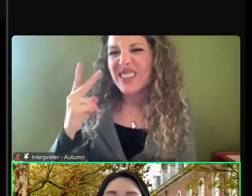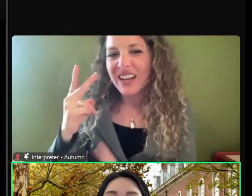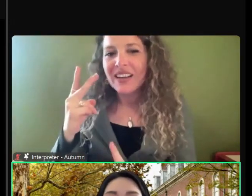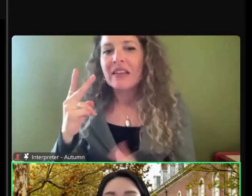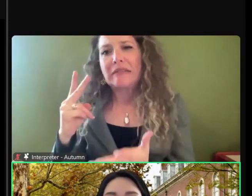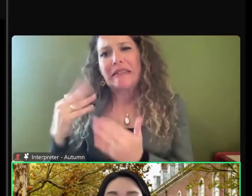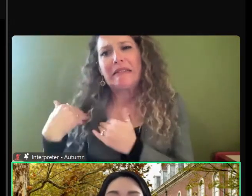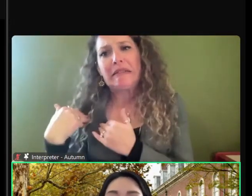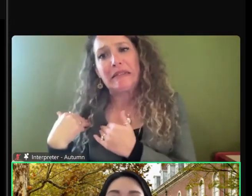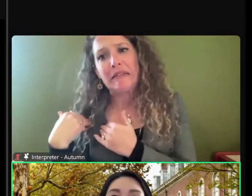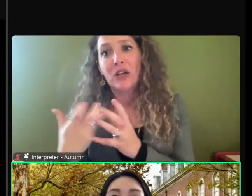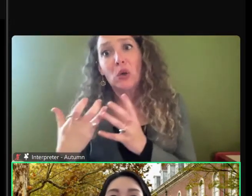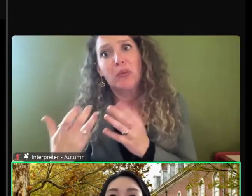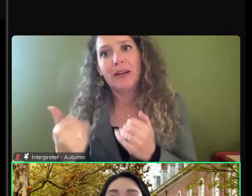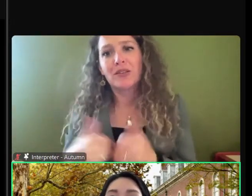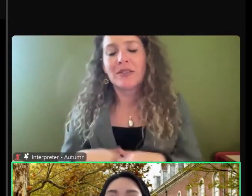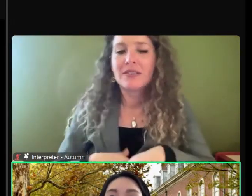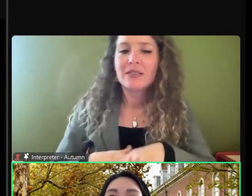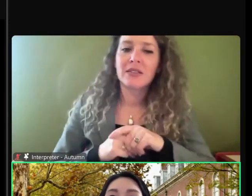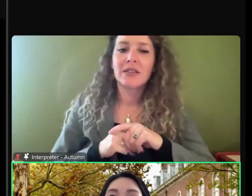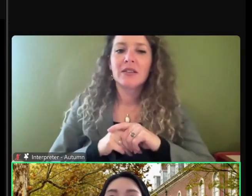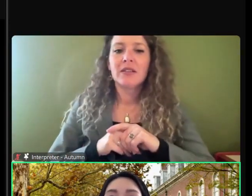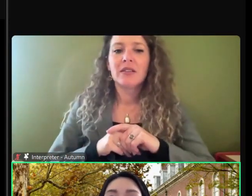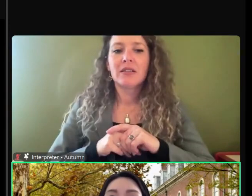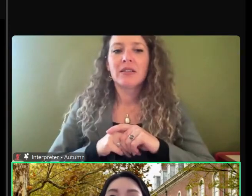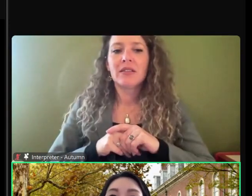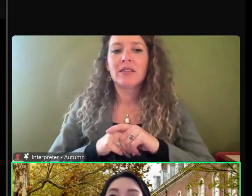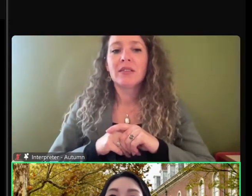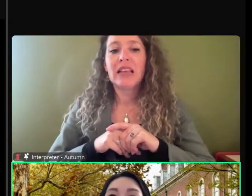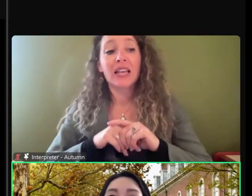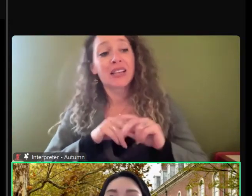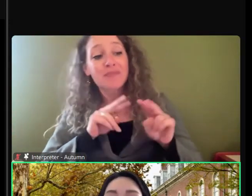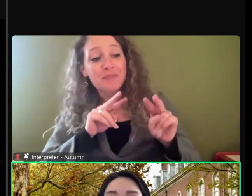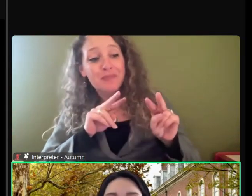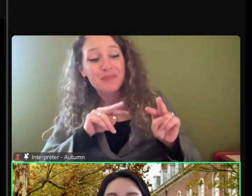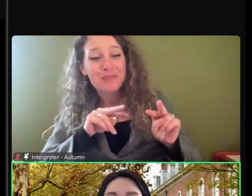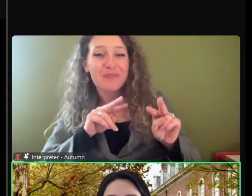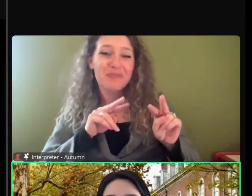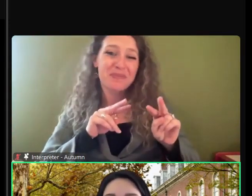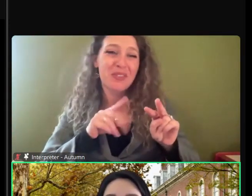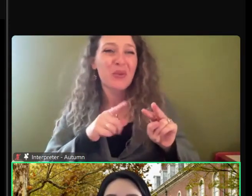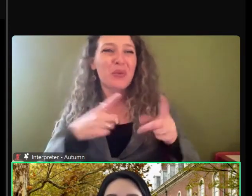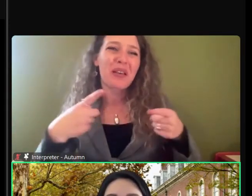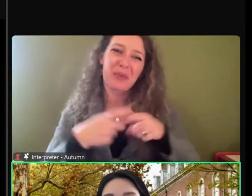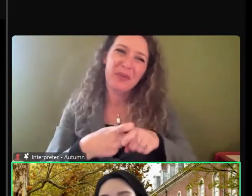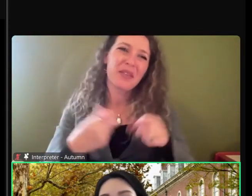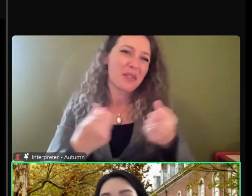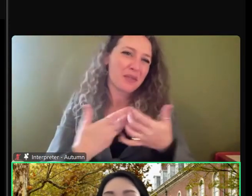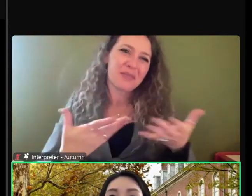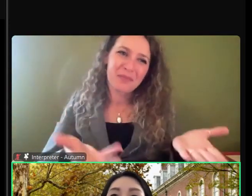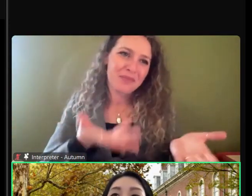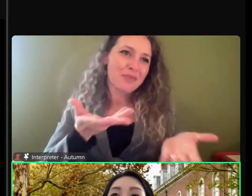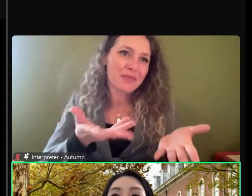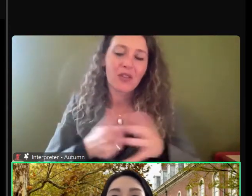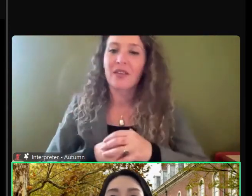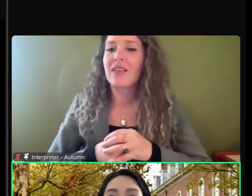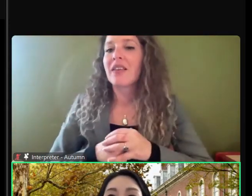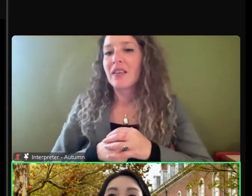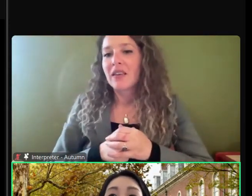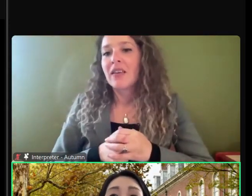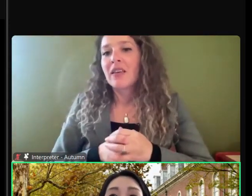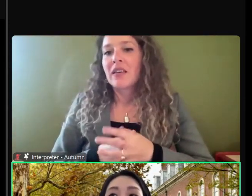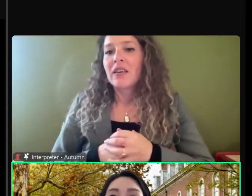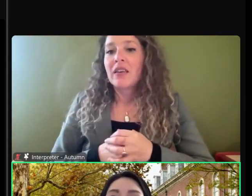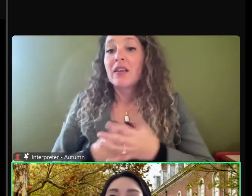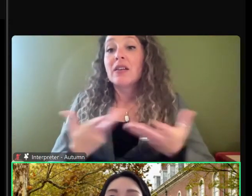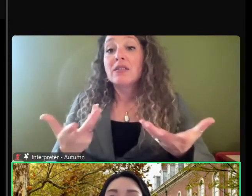burdensome. I end up being perceived as the person who complicates things. So eventually